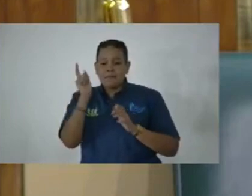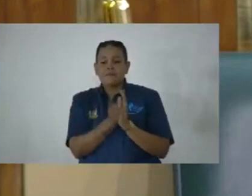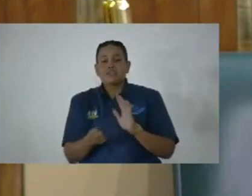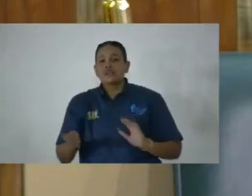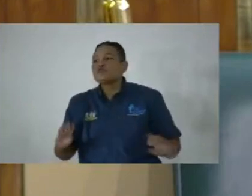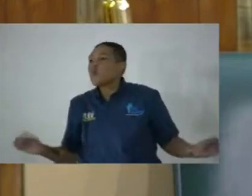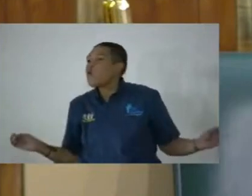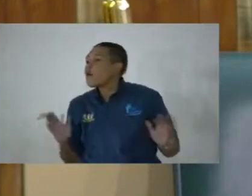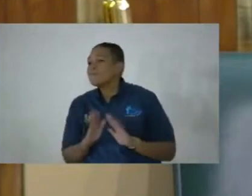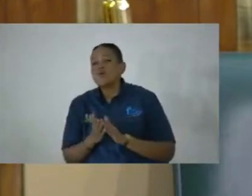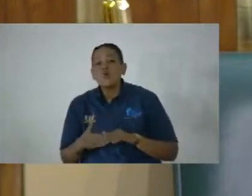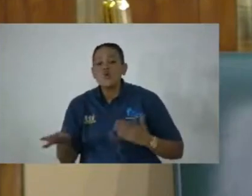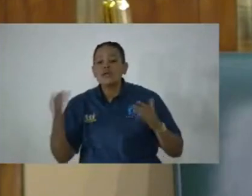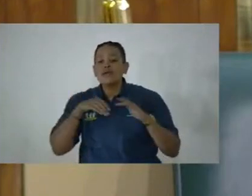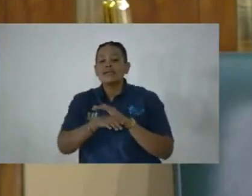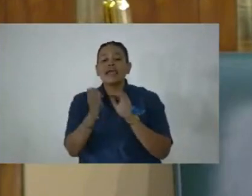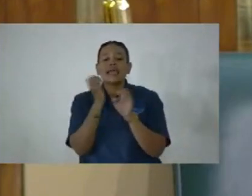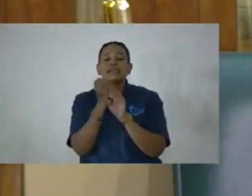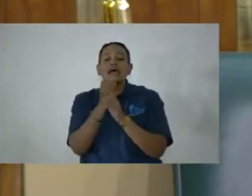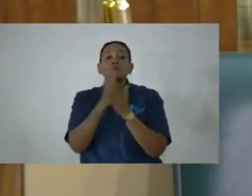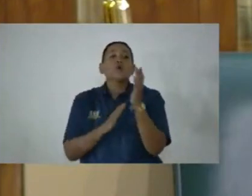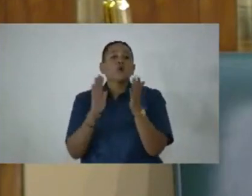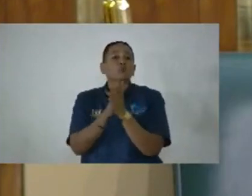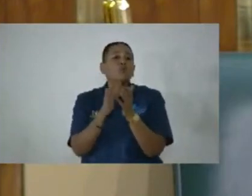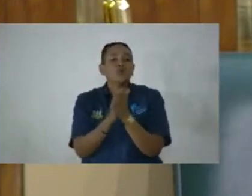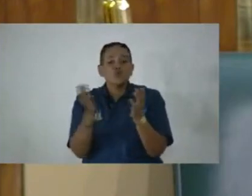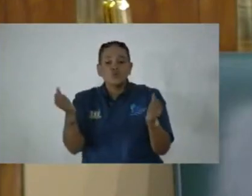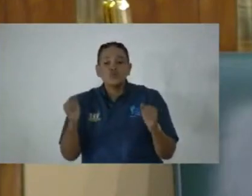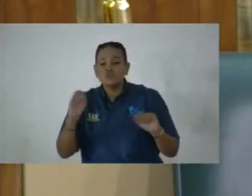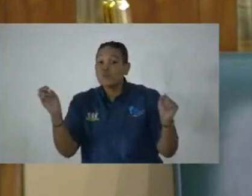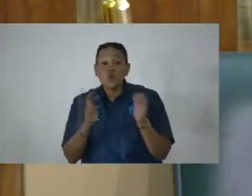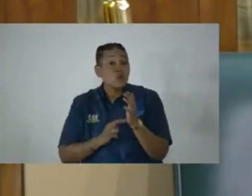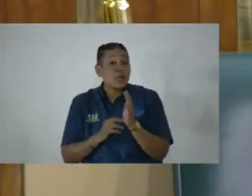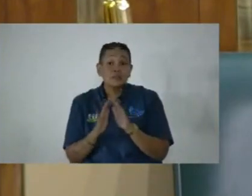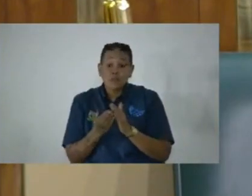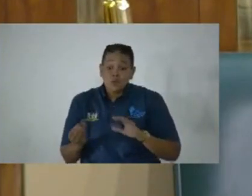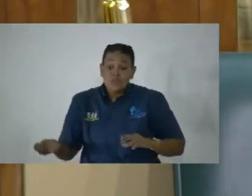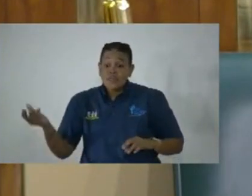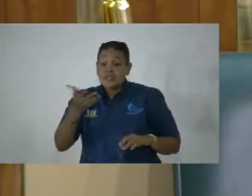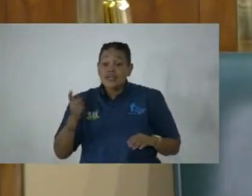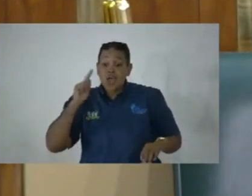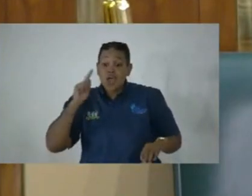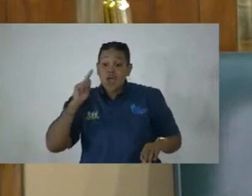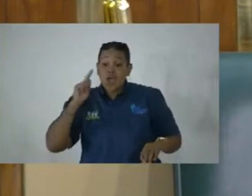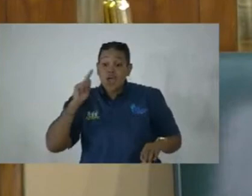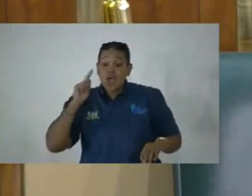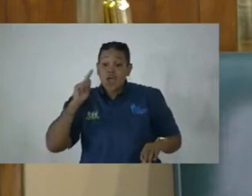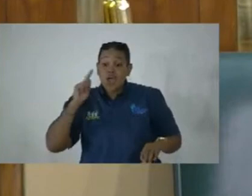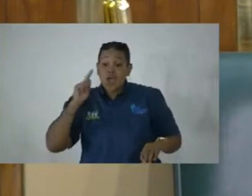books. Going into exam now, some schools haven't received rental books. What? All their rental books.